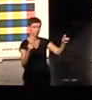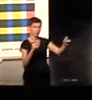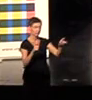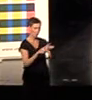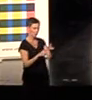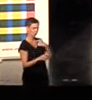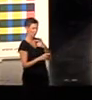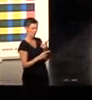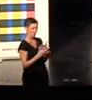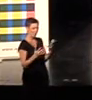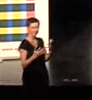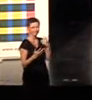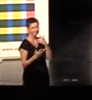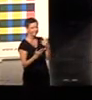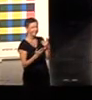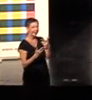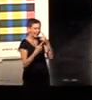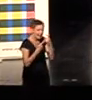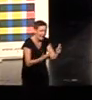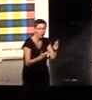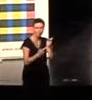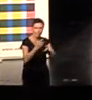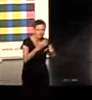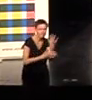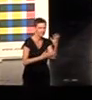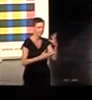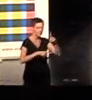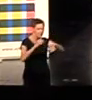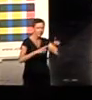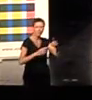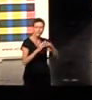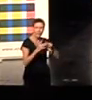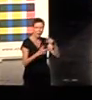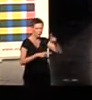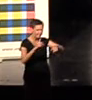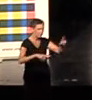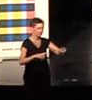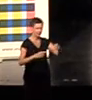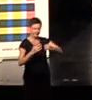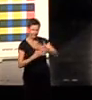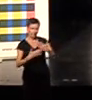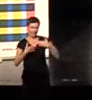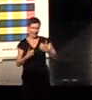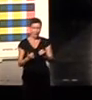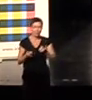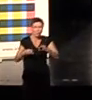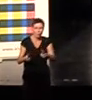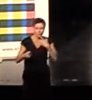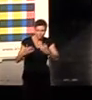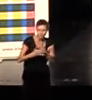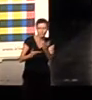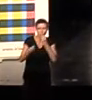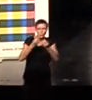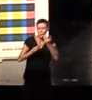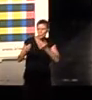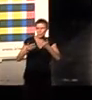voetprint caring for biodiversity developing healthy food production at thatcher zo wft radicaal i change